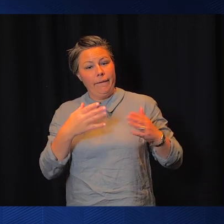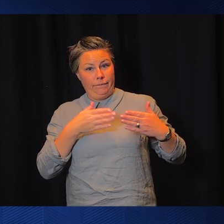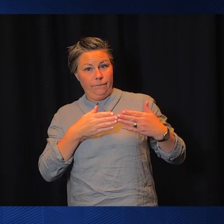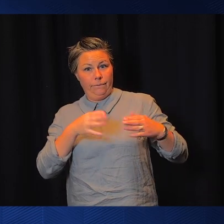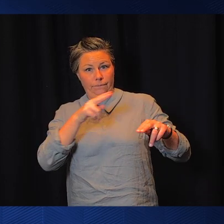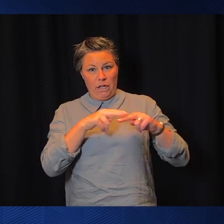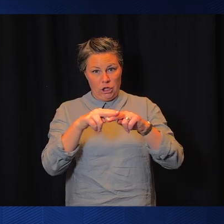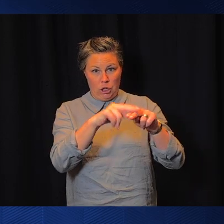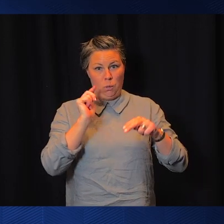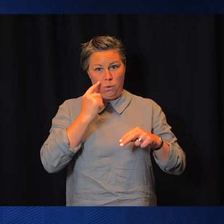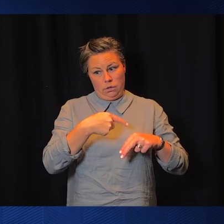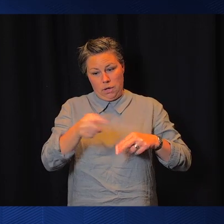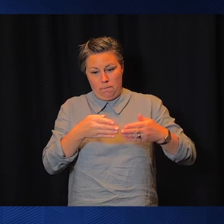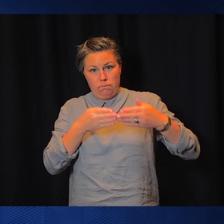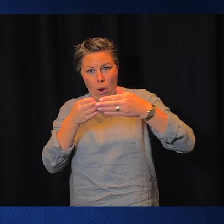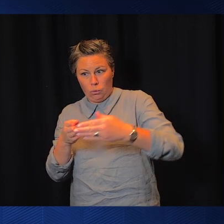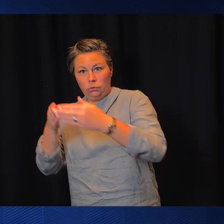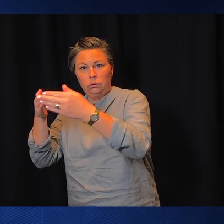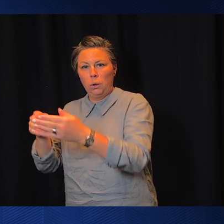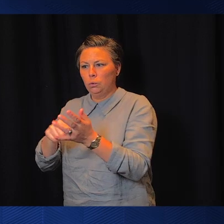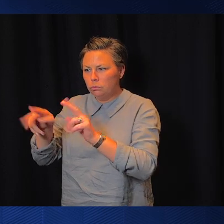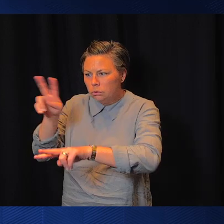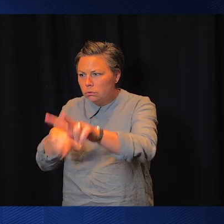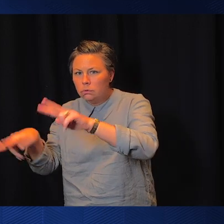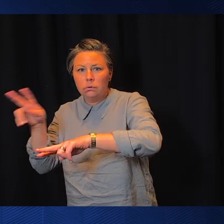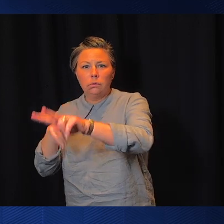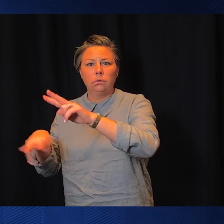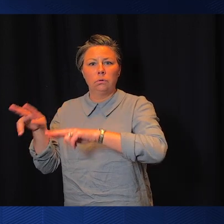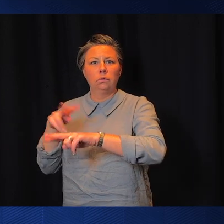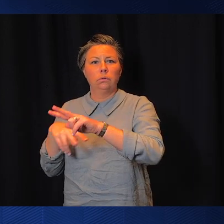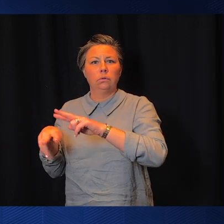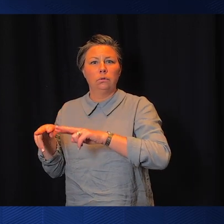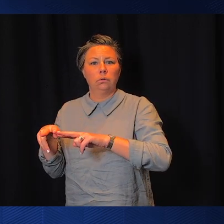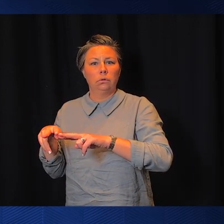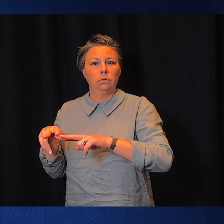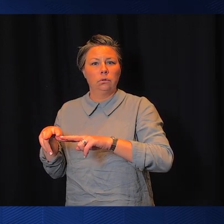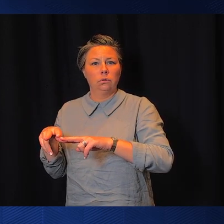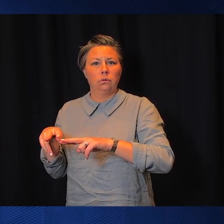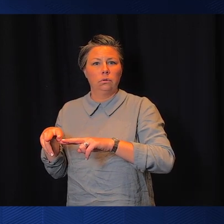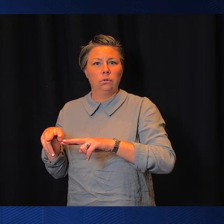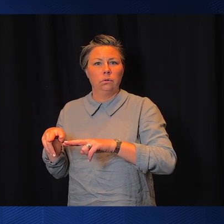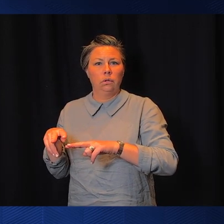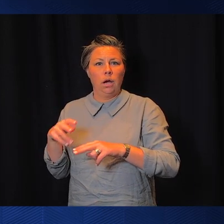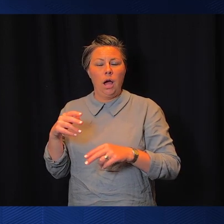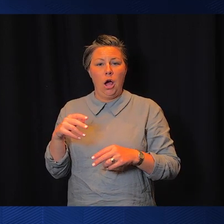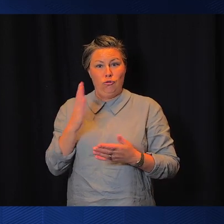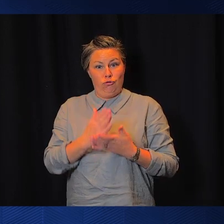to do scoping. Lau group is just like supposed to belong to Tonga, but I don't know why Fiji keep